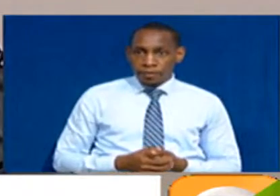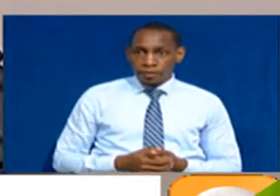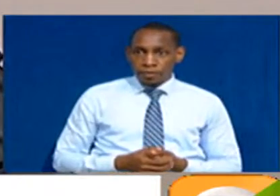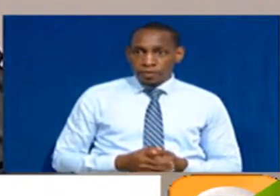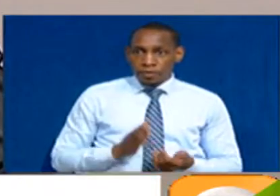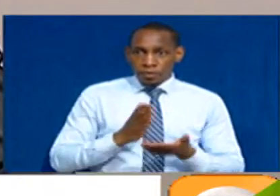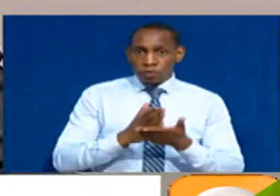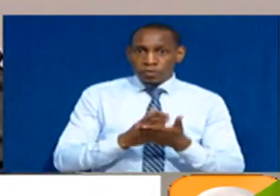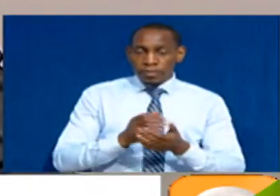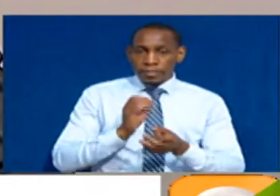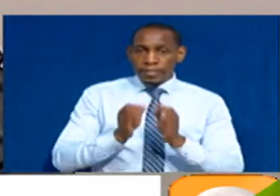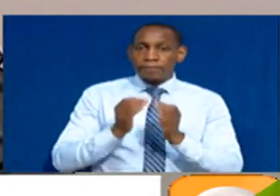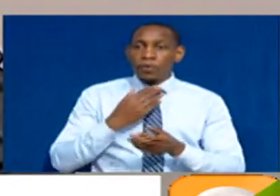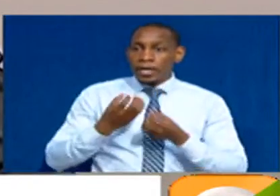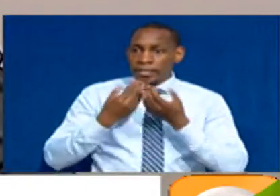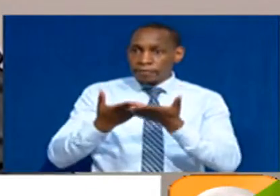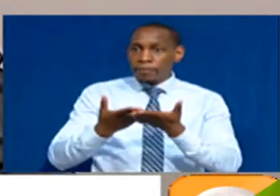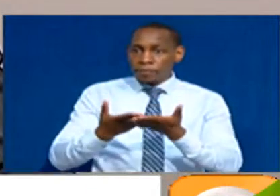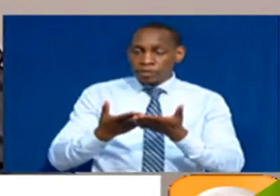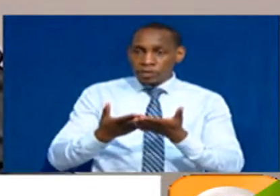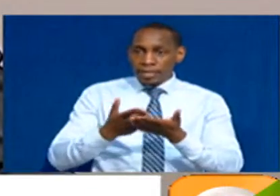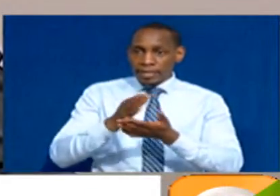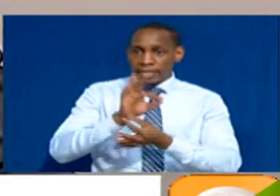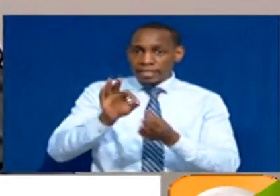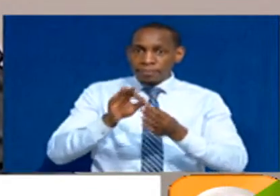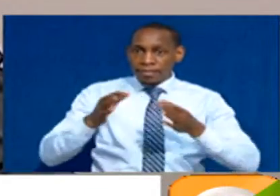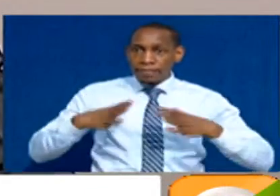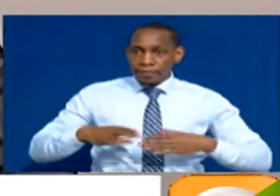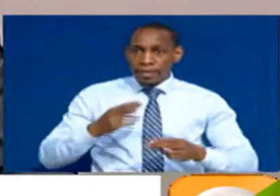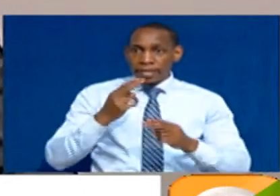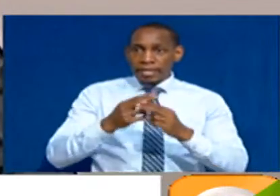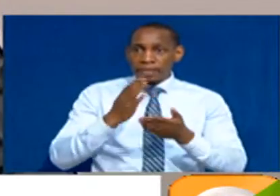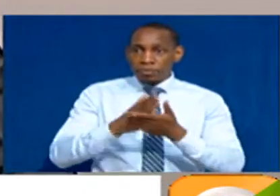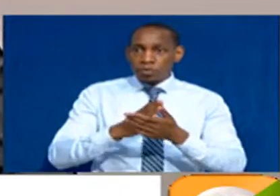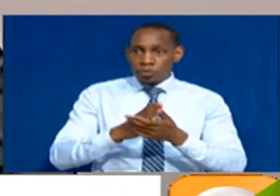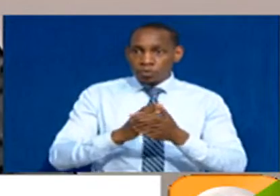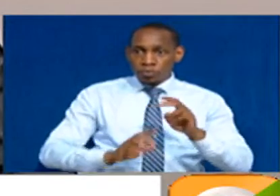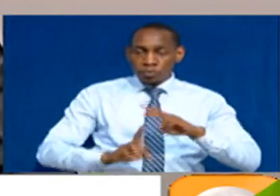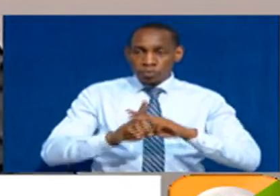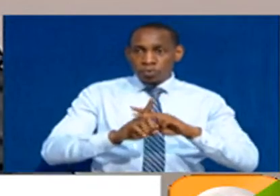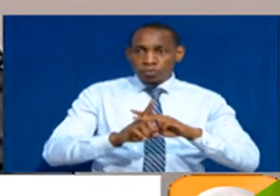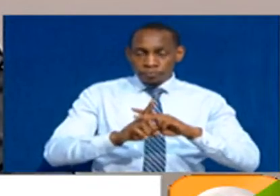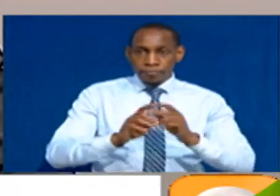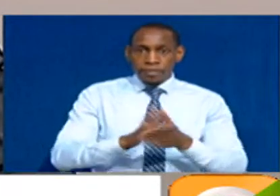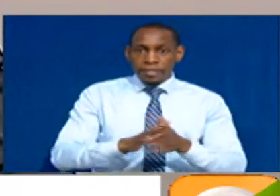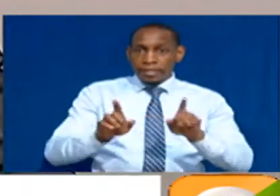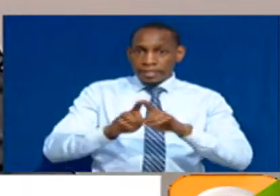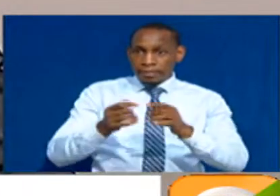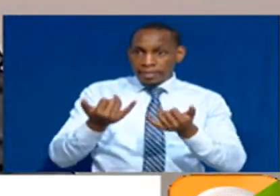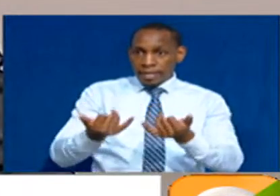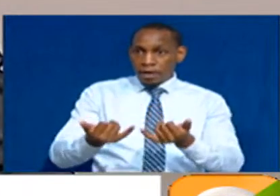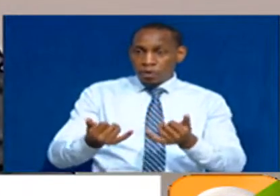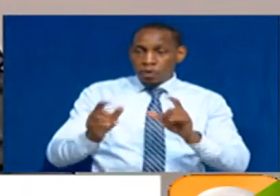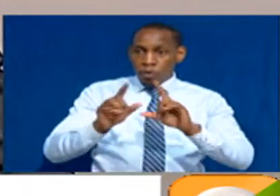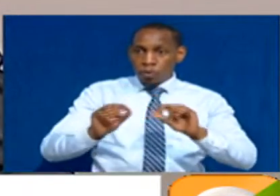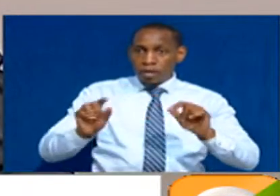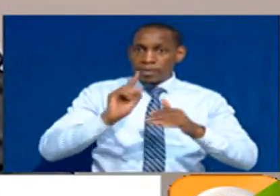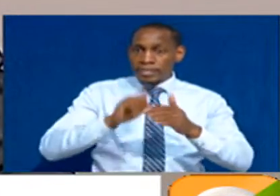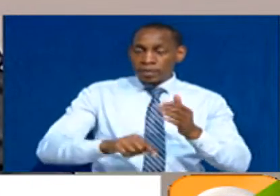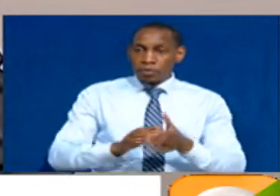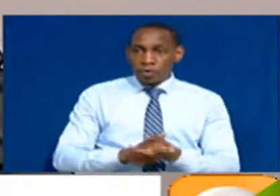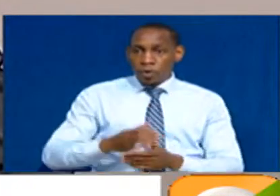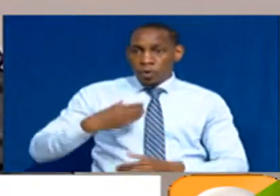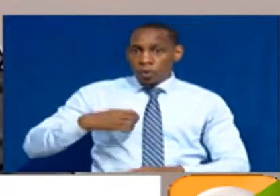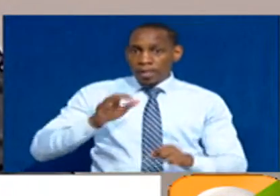that indeed if you're looking for information about certain people, their names will come out as numbers. And this is where we are saying that a lot of